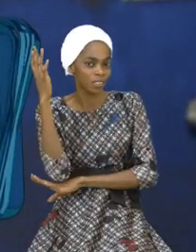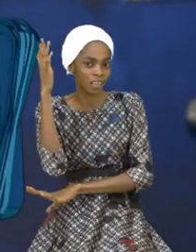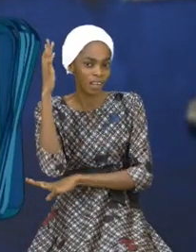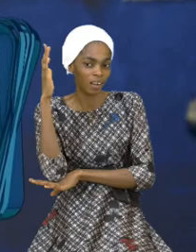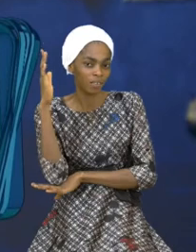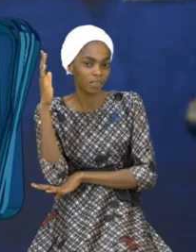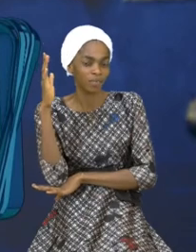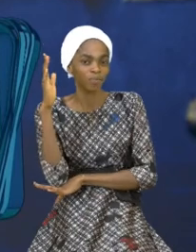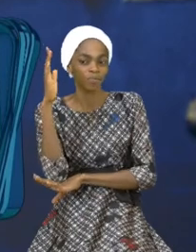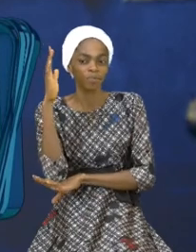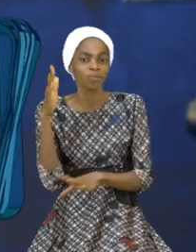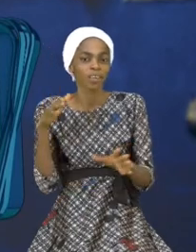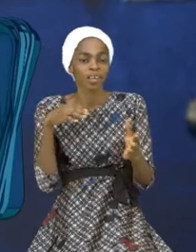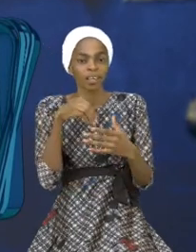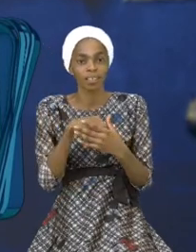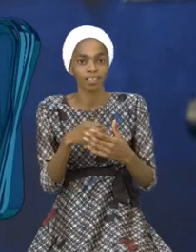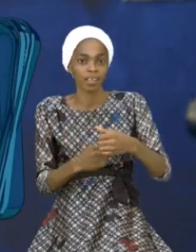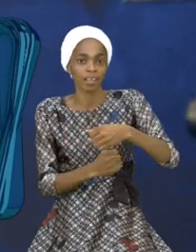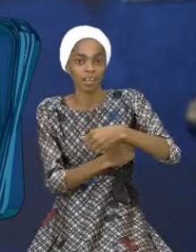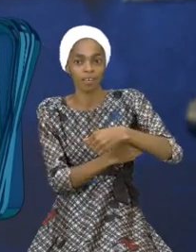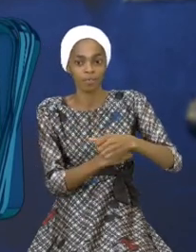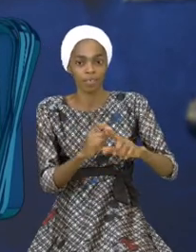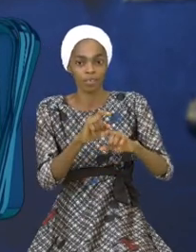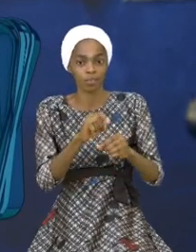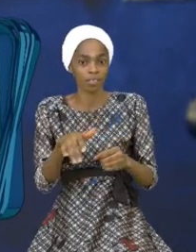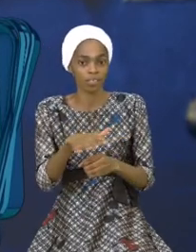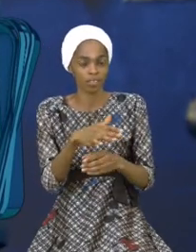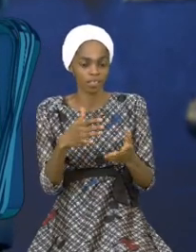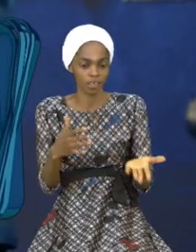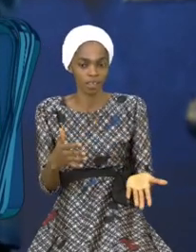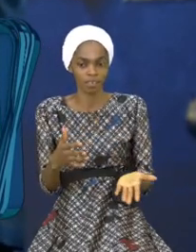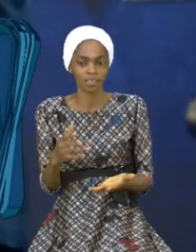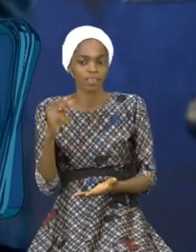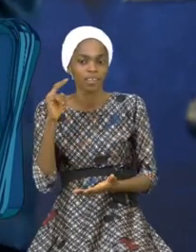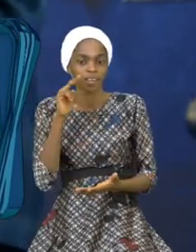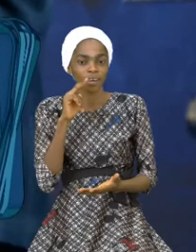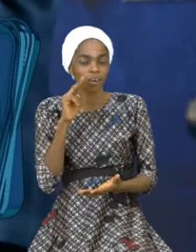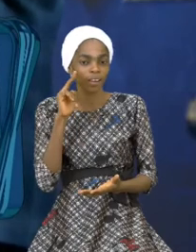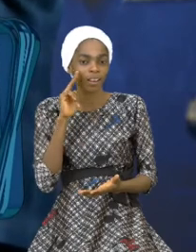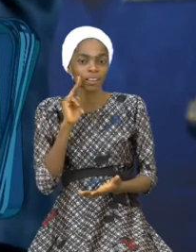at the Alpha location here in Hall 5. Don't miss it. Be there.